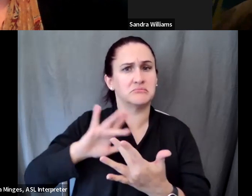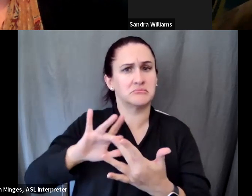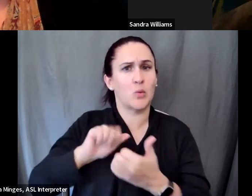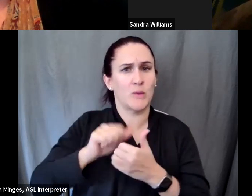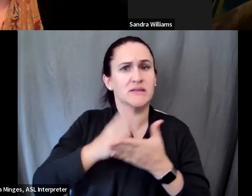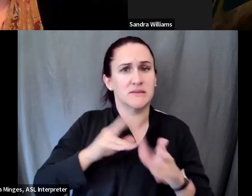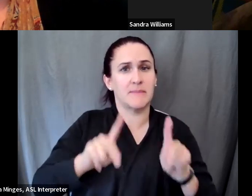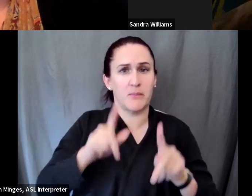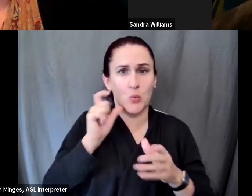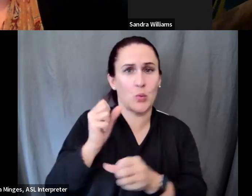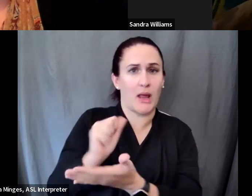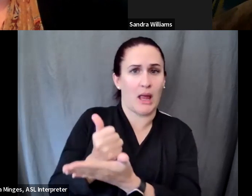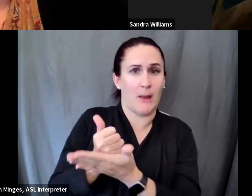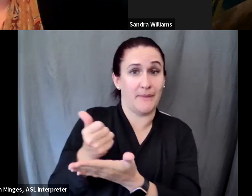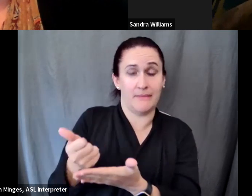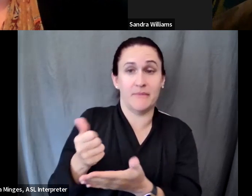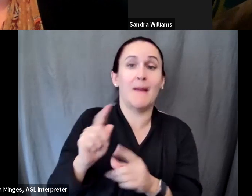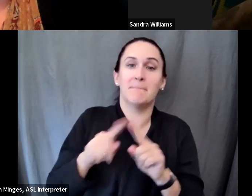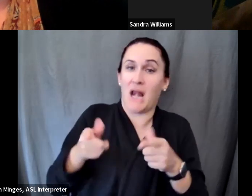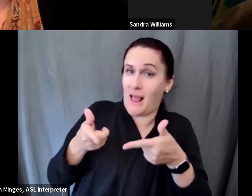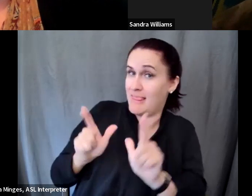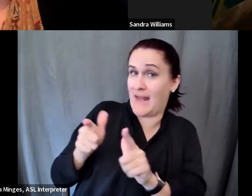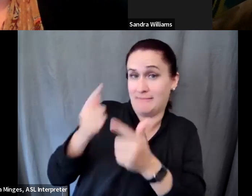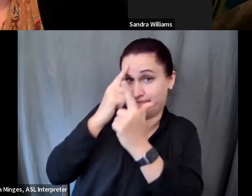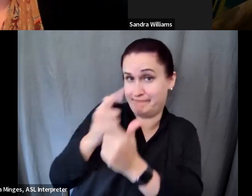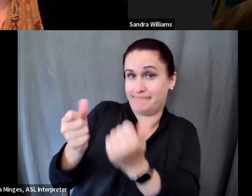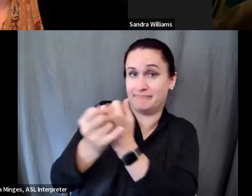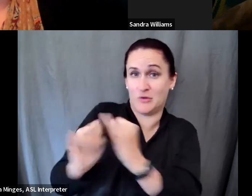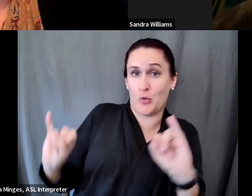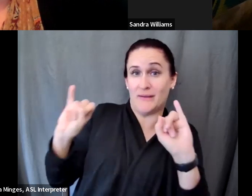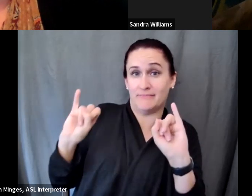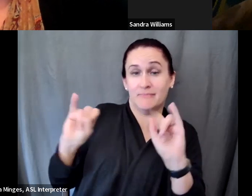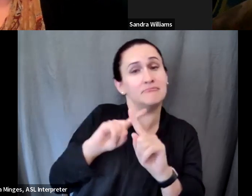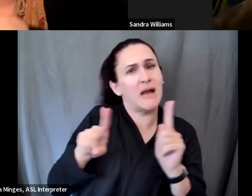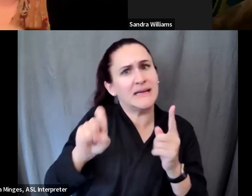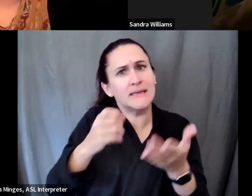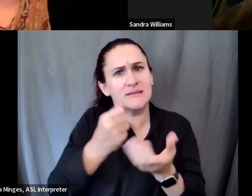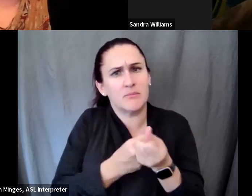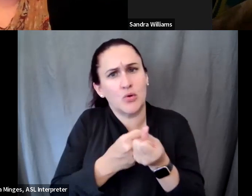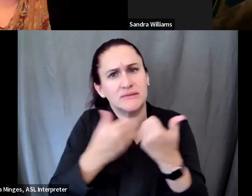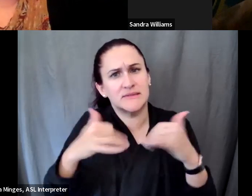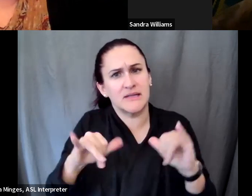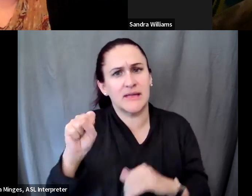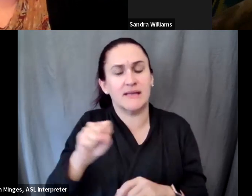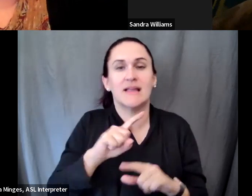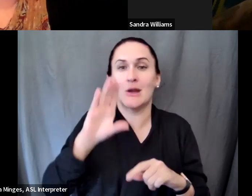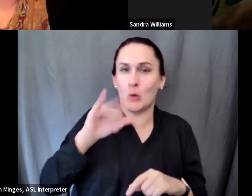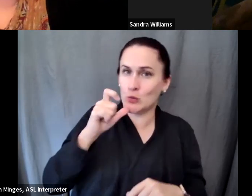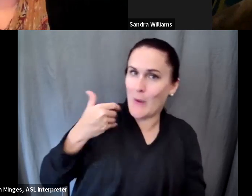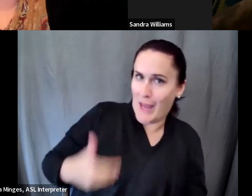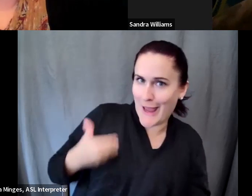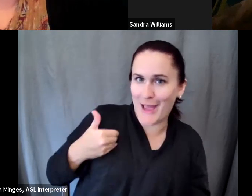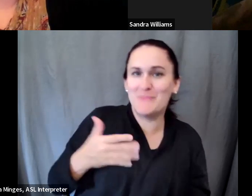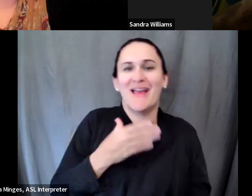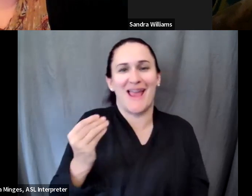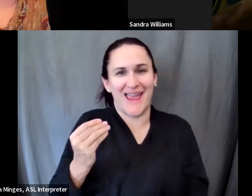folks that help him, but I let him do it. But he does need that support. And he does know who I am.